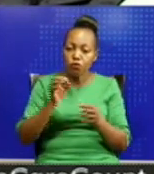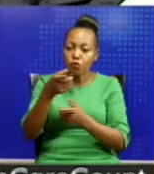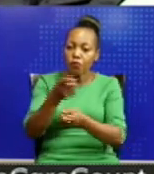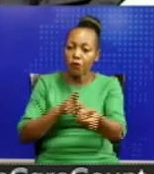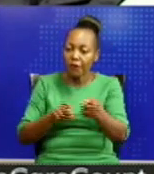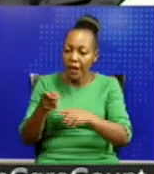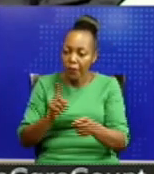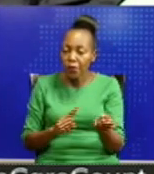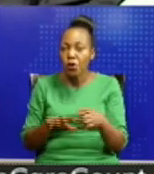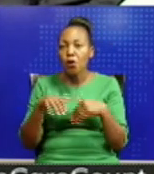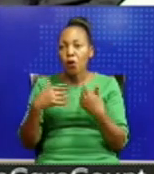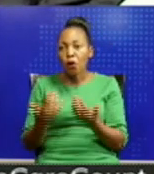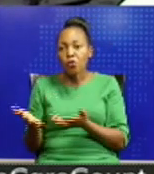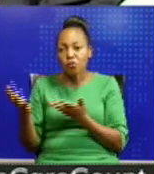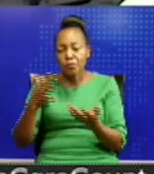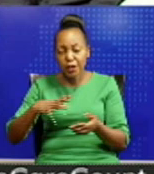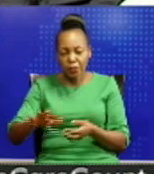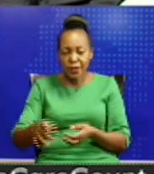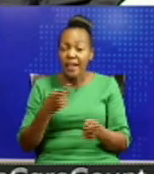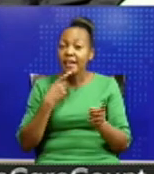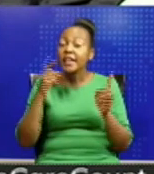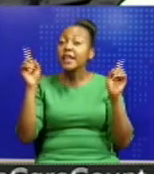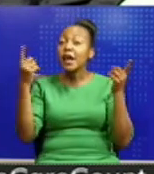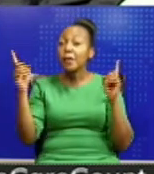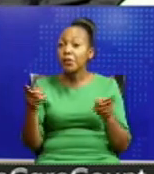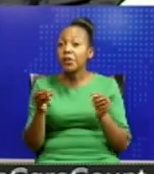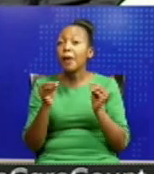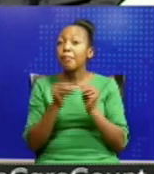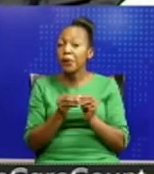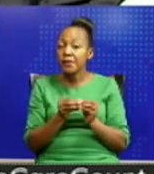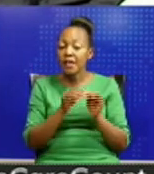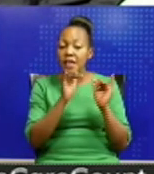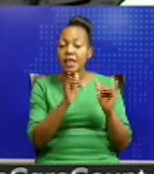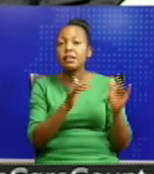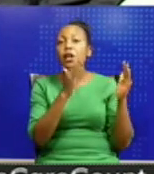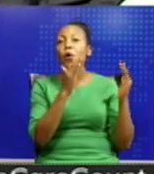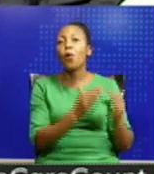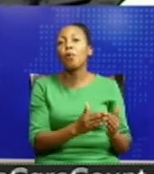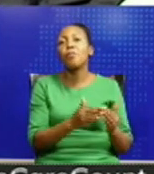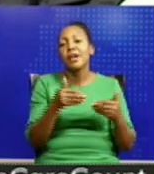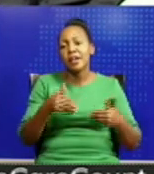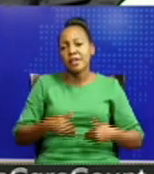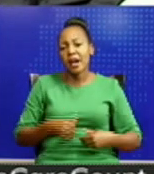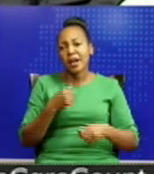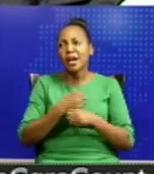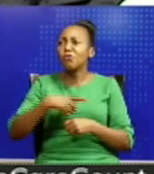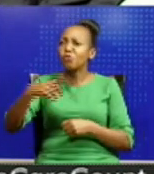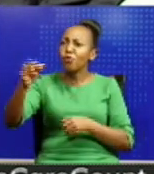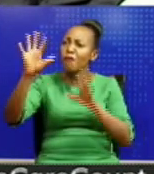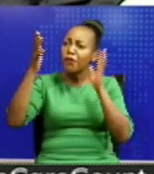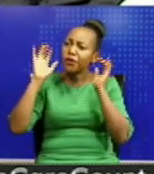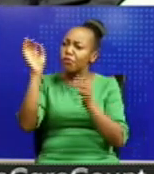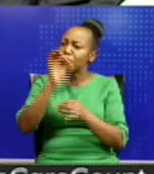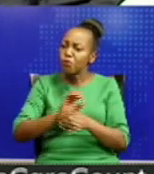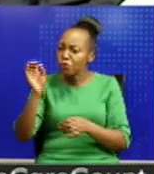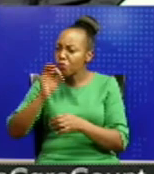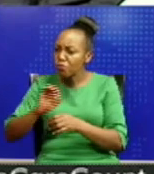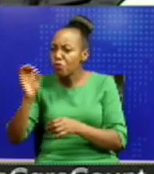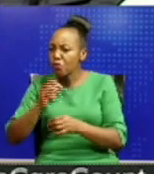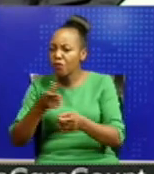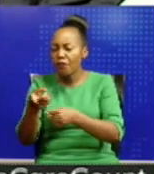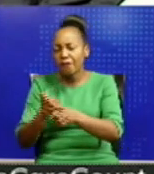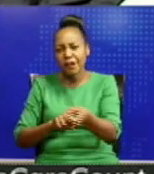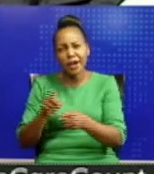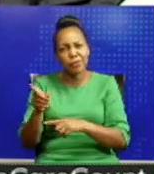in Karamoja where boys were sometimes at home and the young girls are going to look for firewood. So